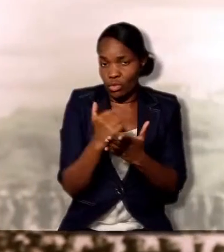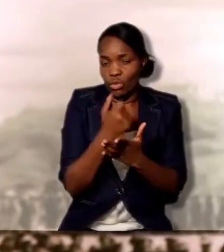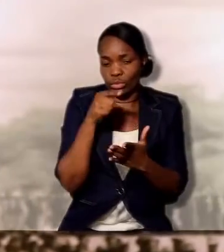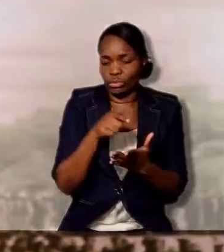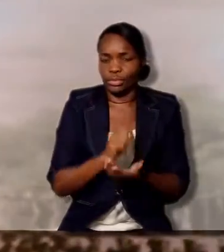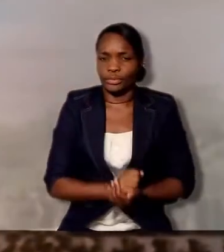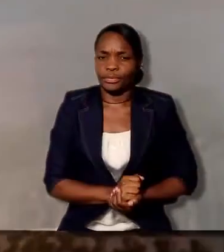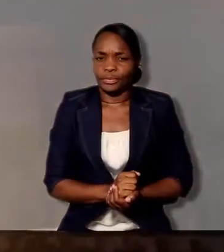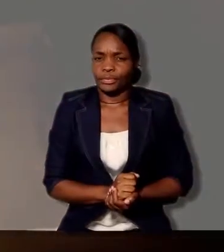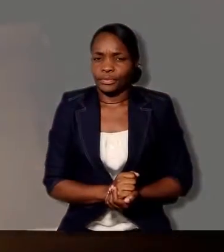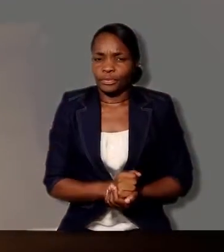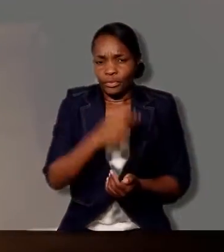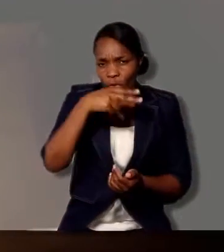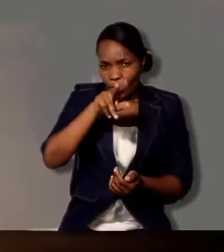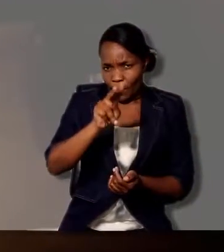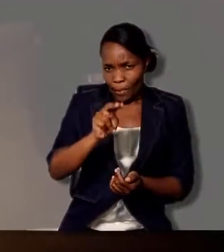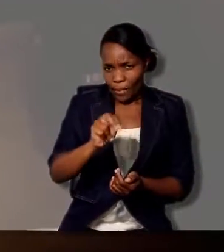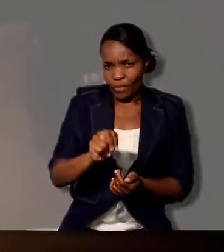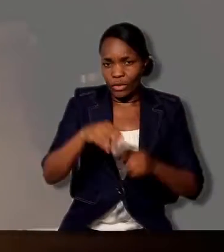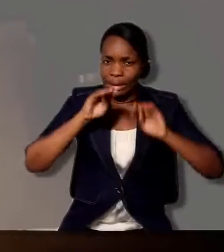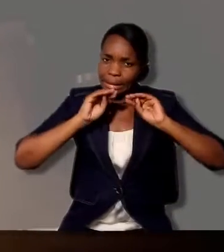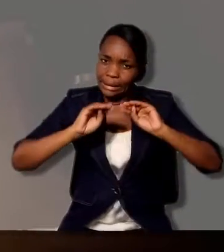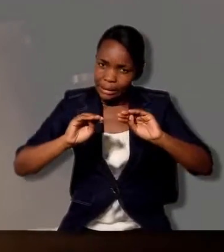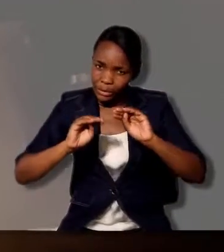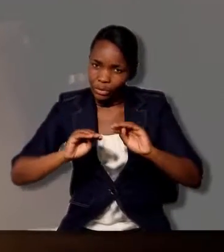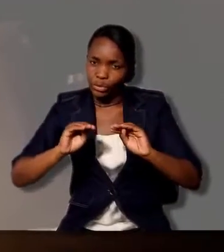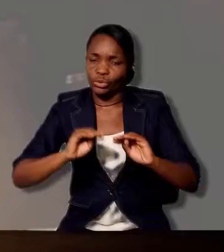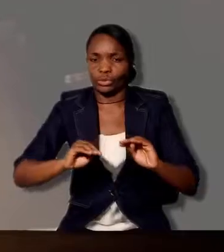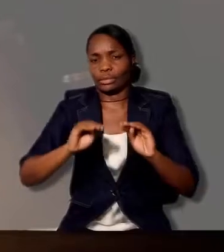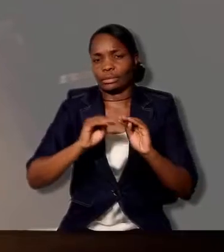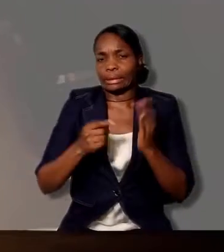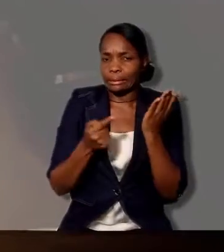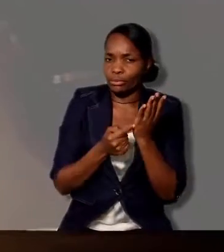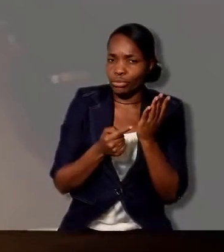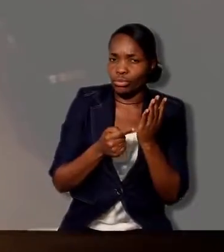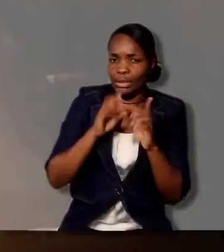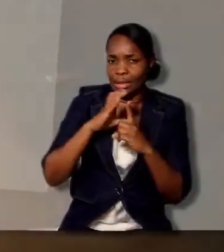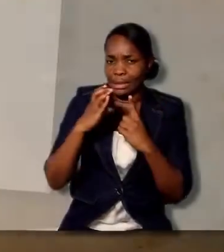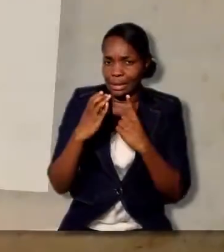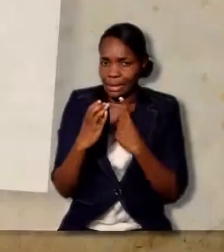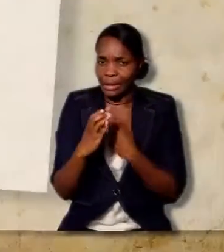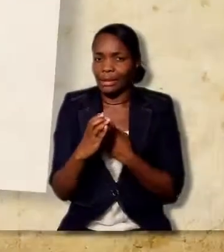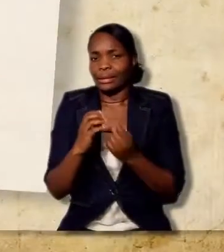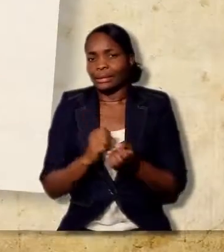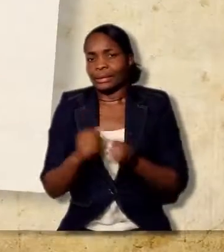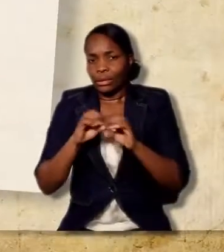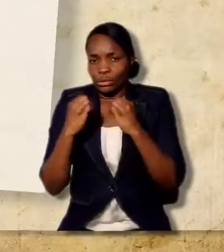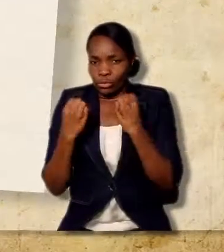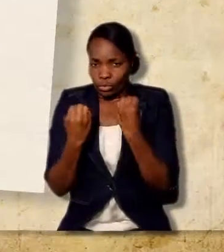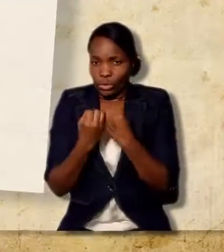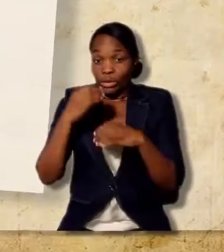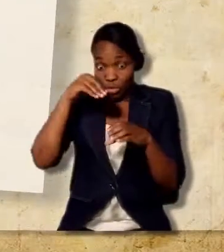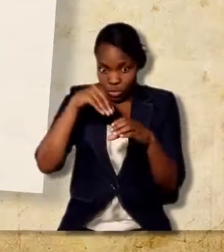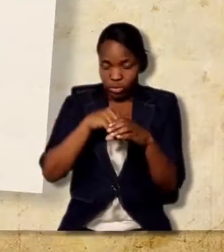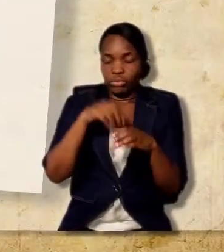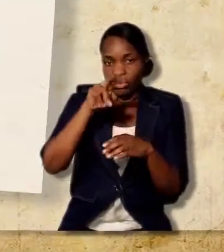1969. The United Nations Educational, Scientific and Cultural Organization UNESCO is the fun part